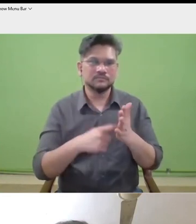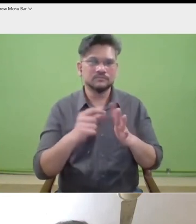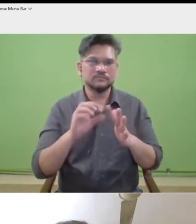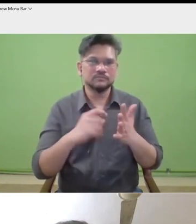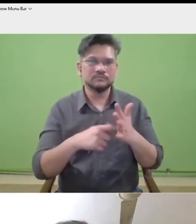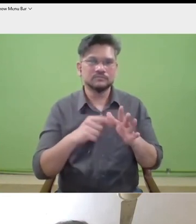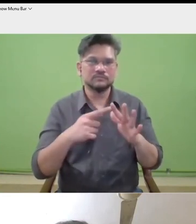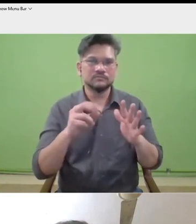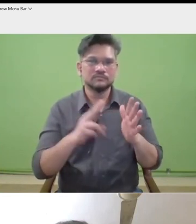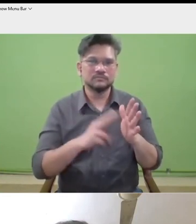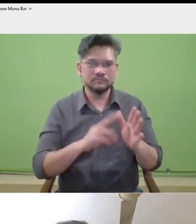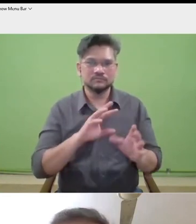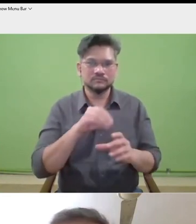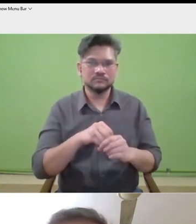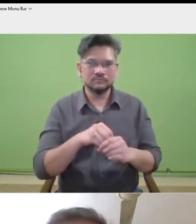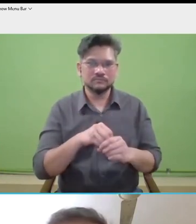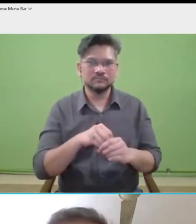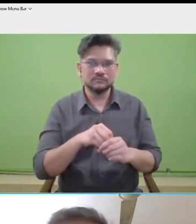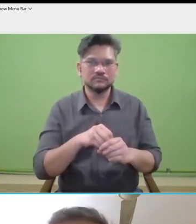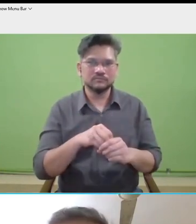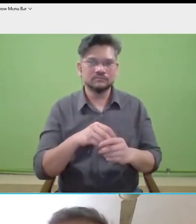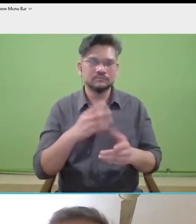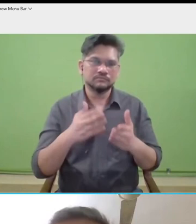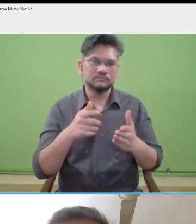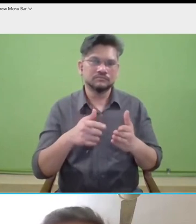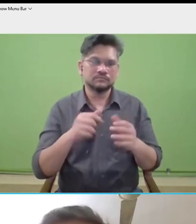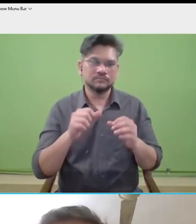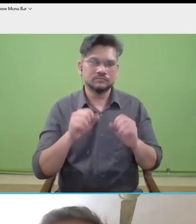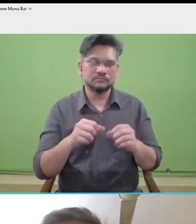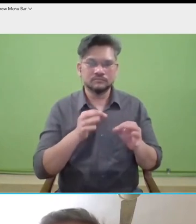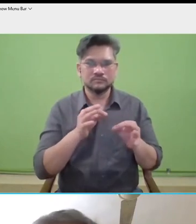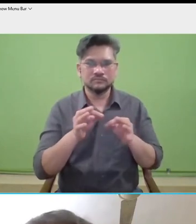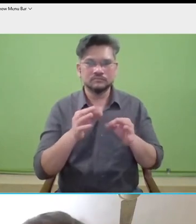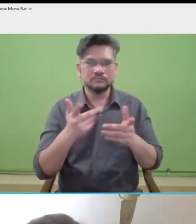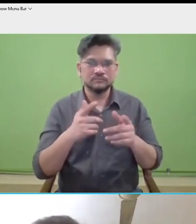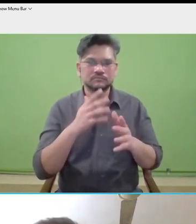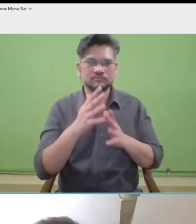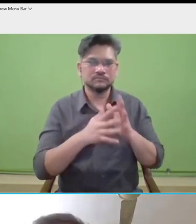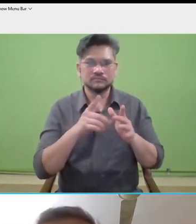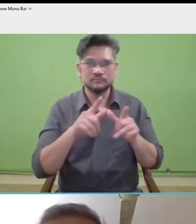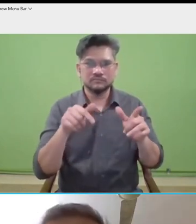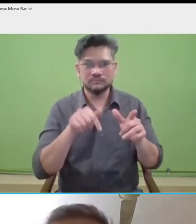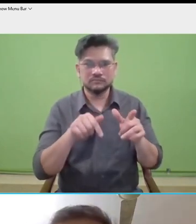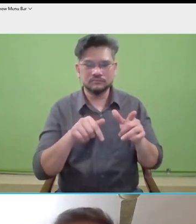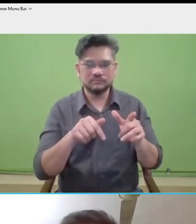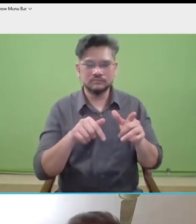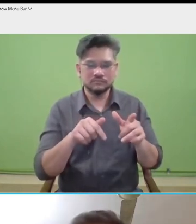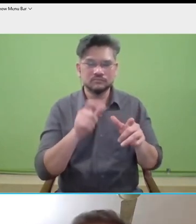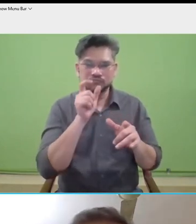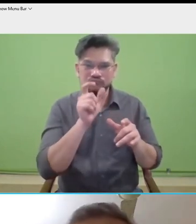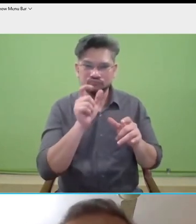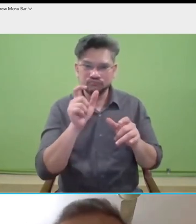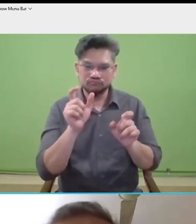explain why uh sign language uh word the concept of word order or sign order is problematic for sign language